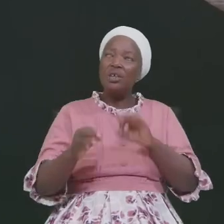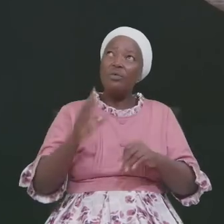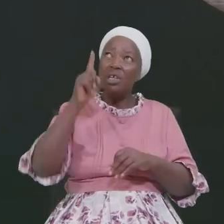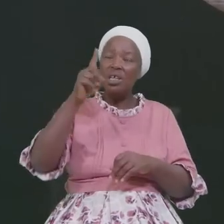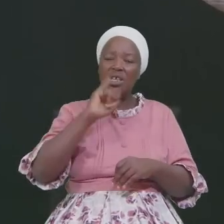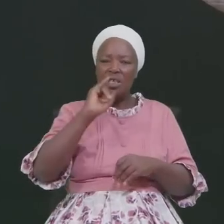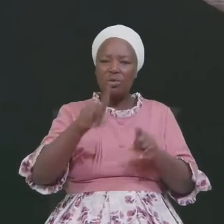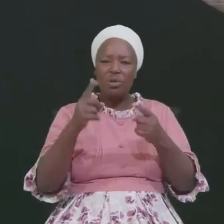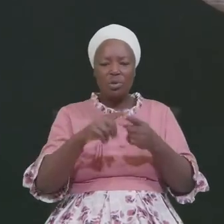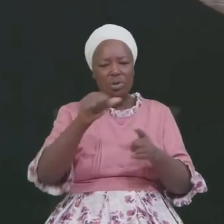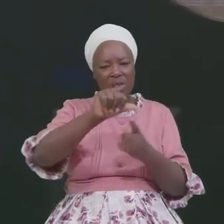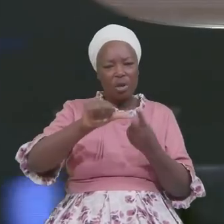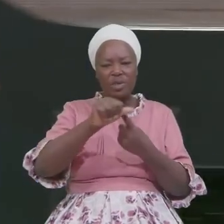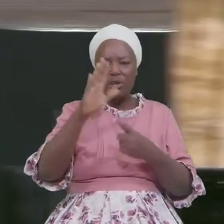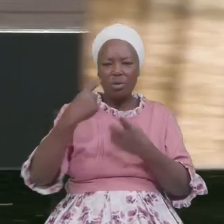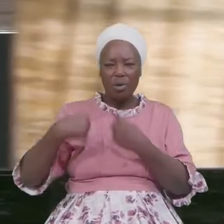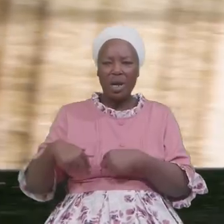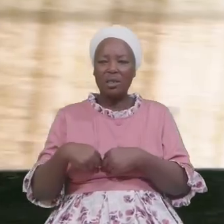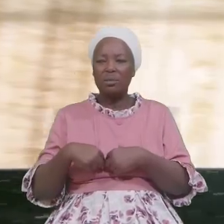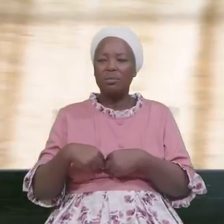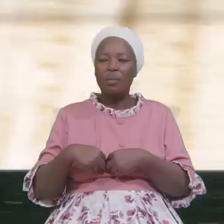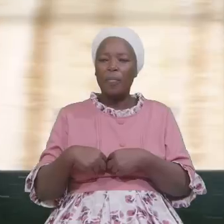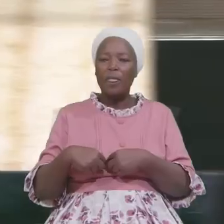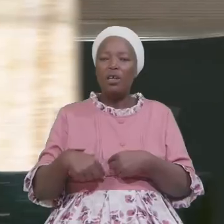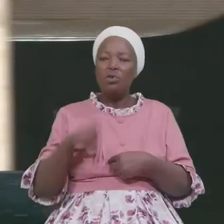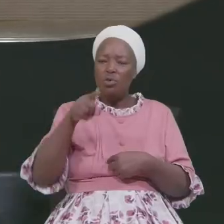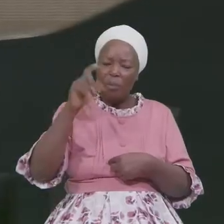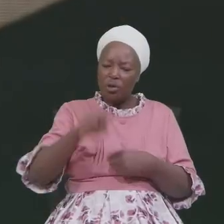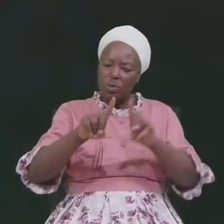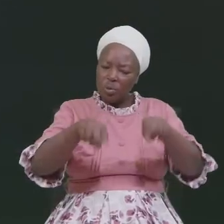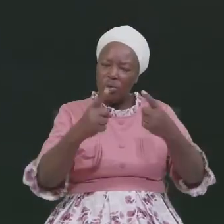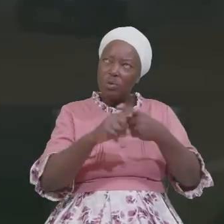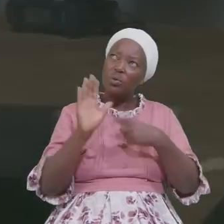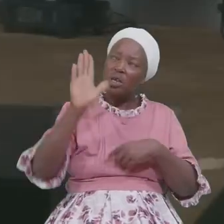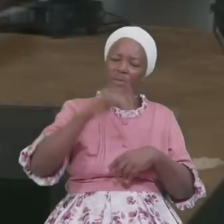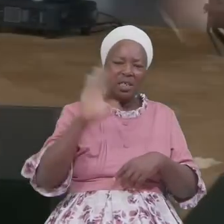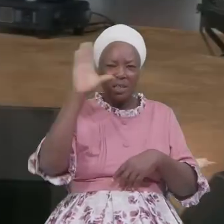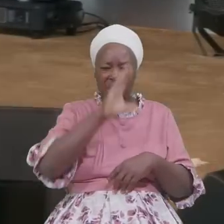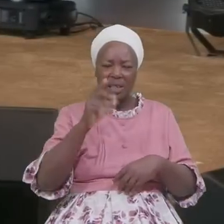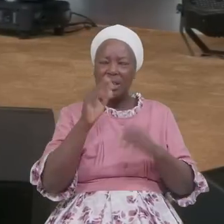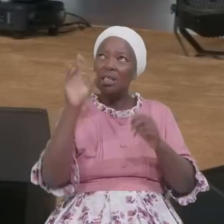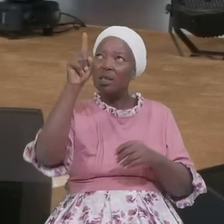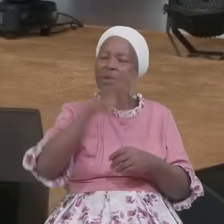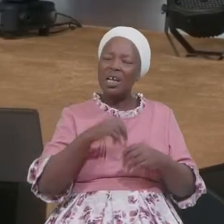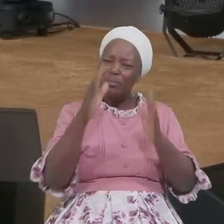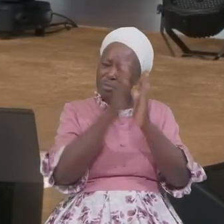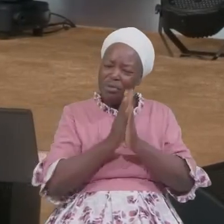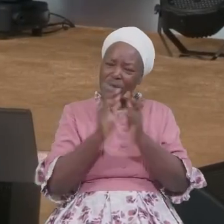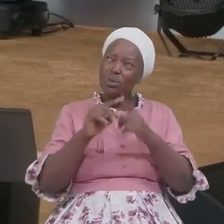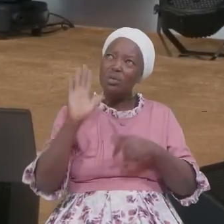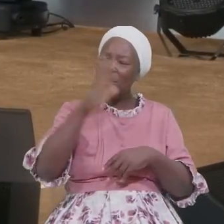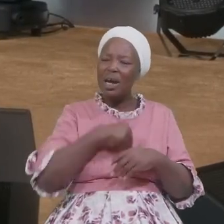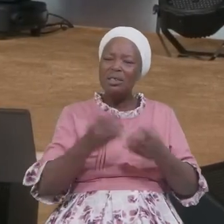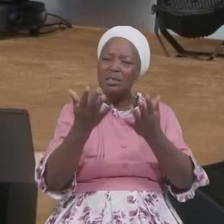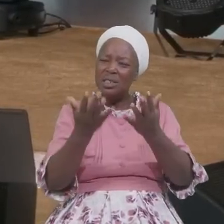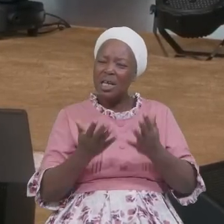to circumcise your heart, you must go to him, you must seek him, you must desire that circumcision,